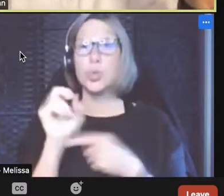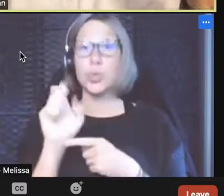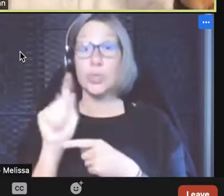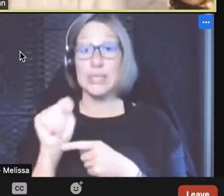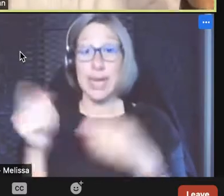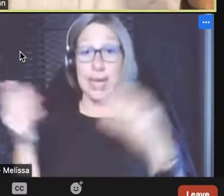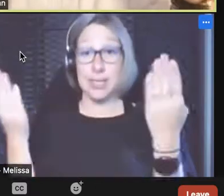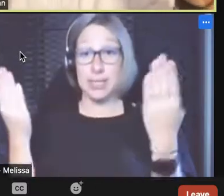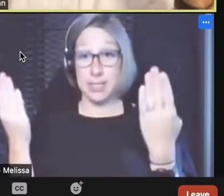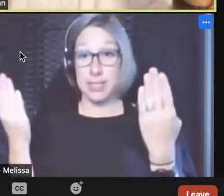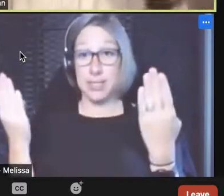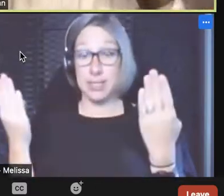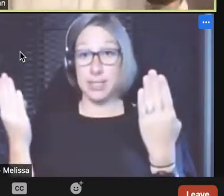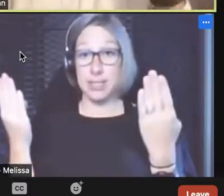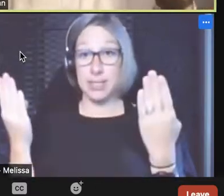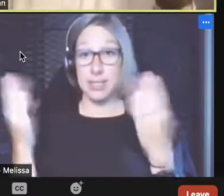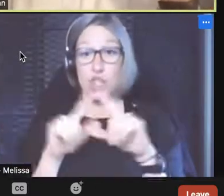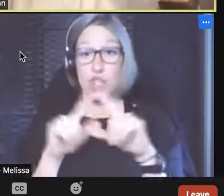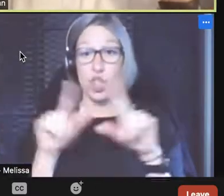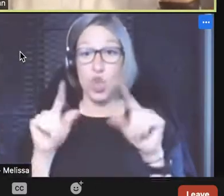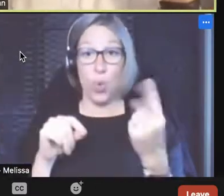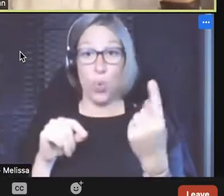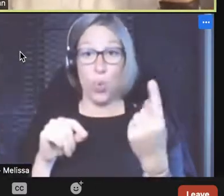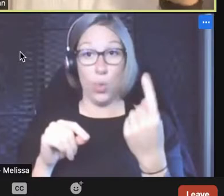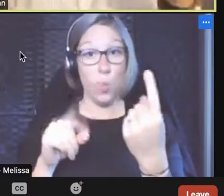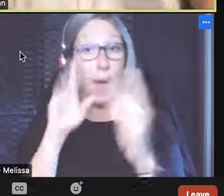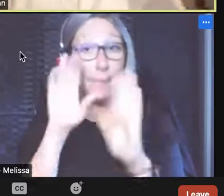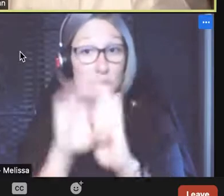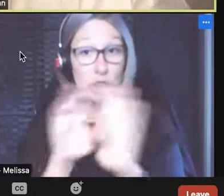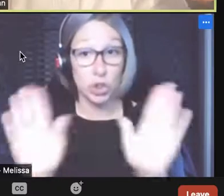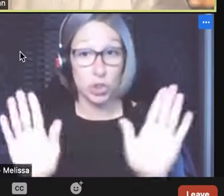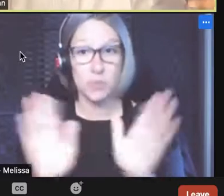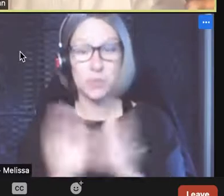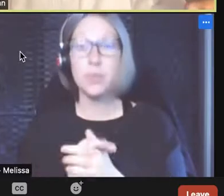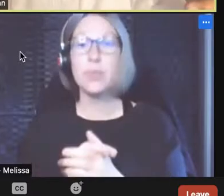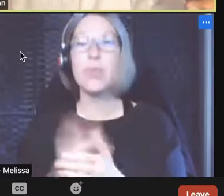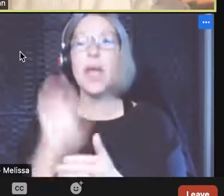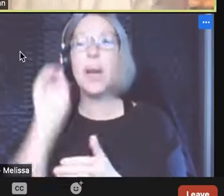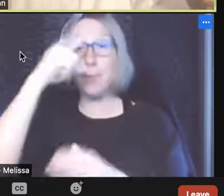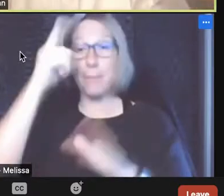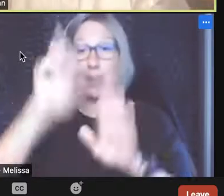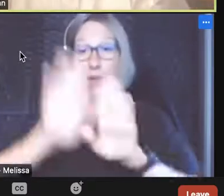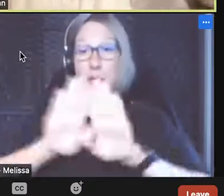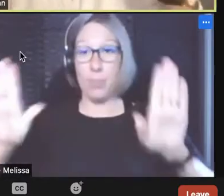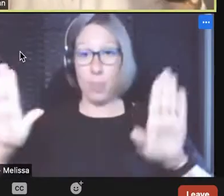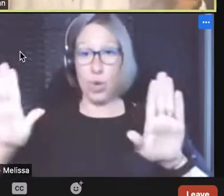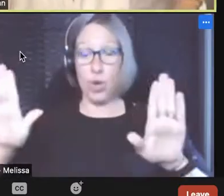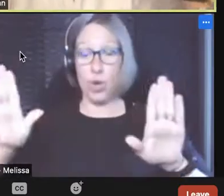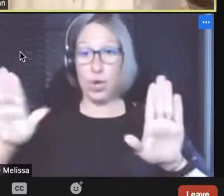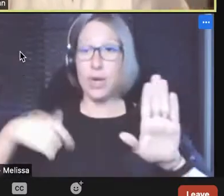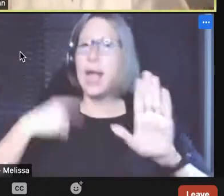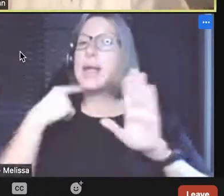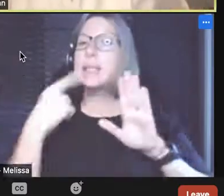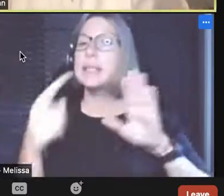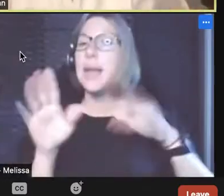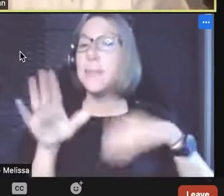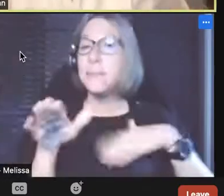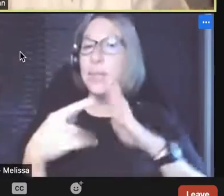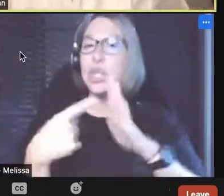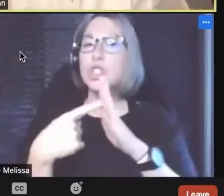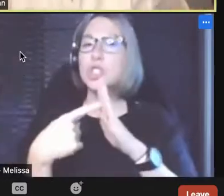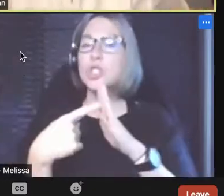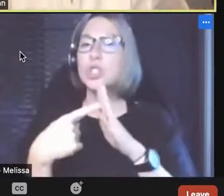and I started with card 1, where it's just 1 image. And I put them on a blackboard and I said to the child, show me